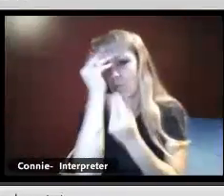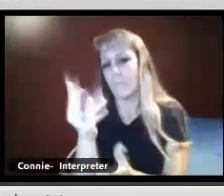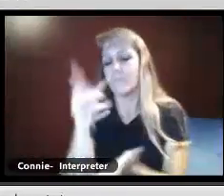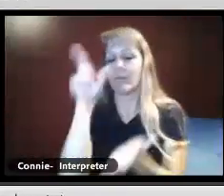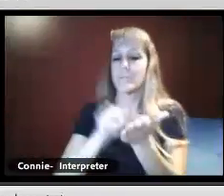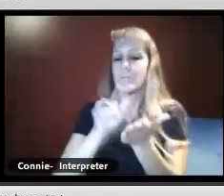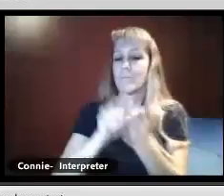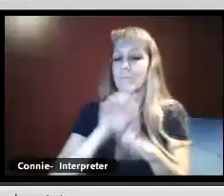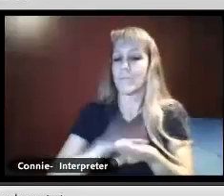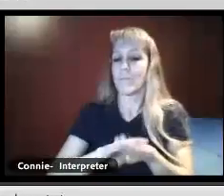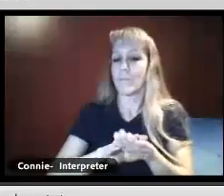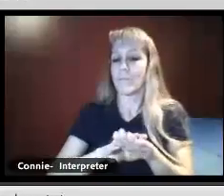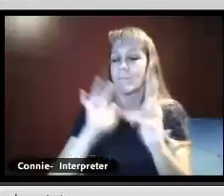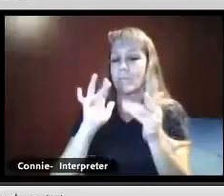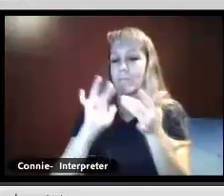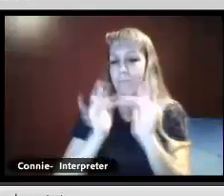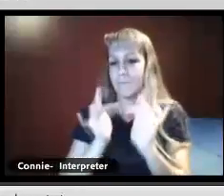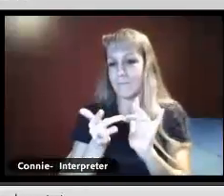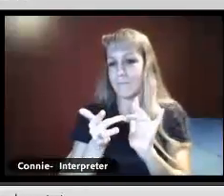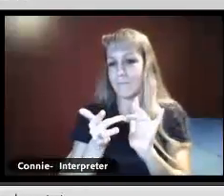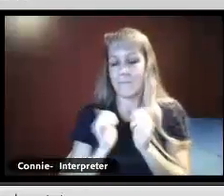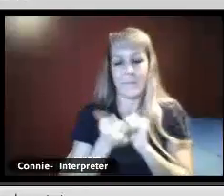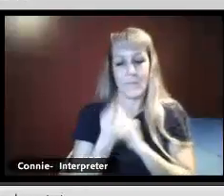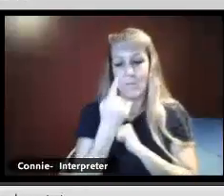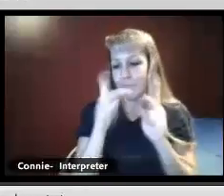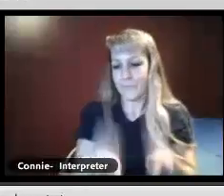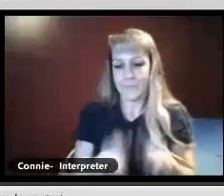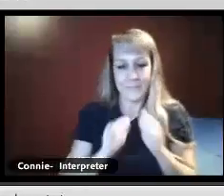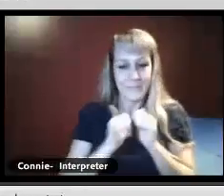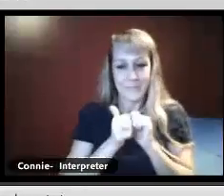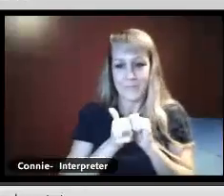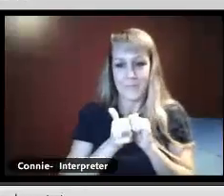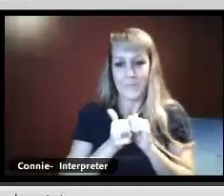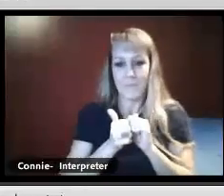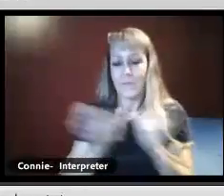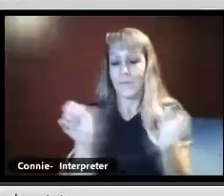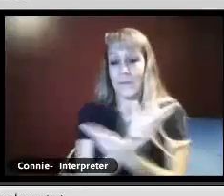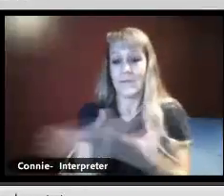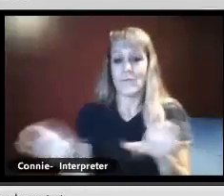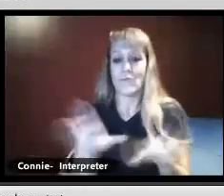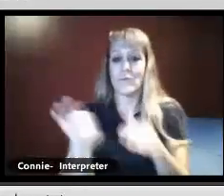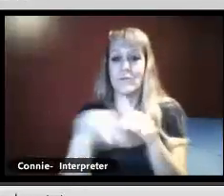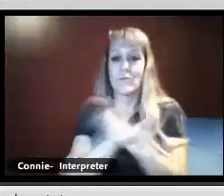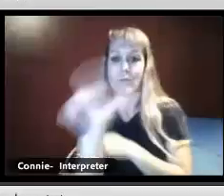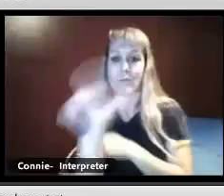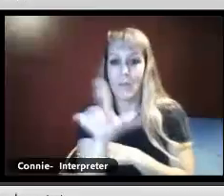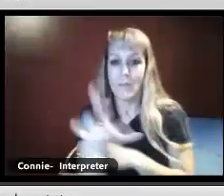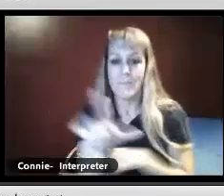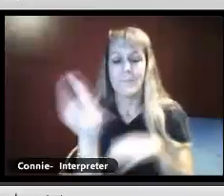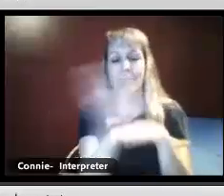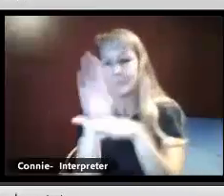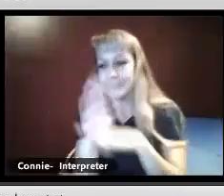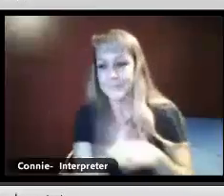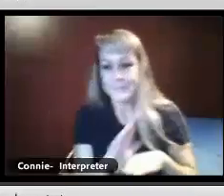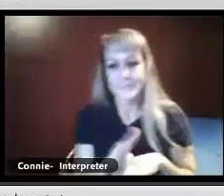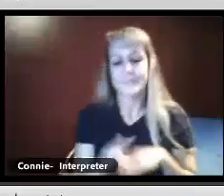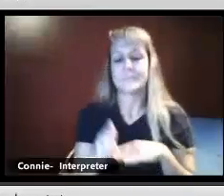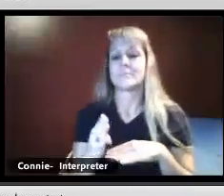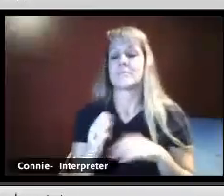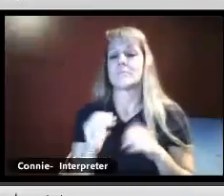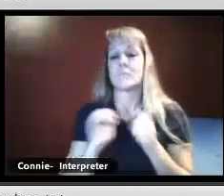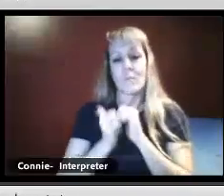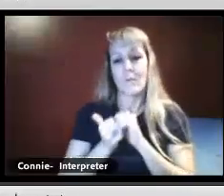web? How can one person do it, especially given all that you do in your libraries and the multiple functions you have? And the answer